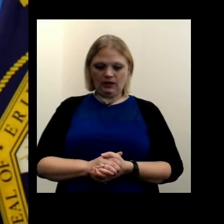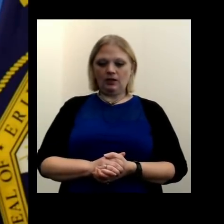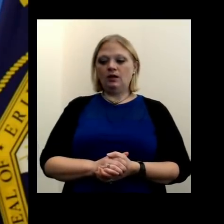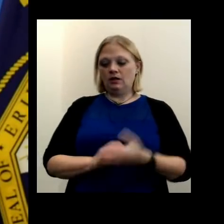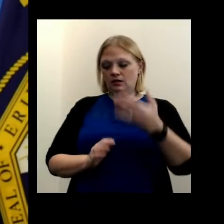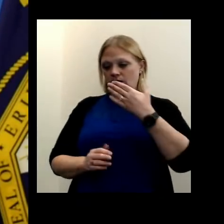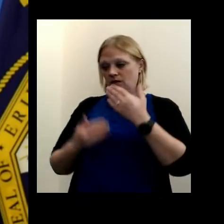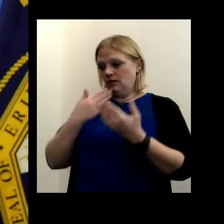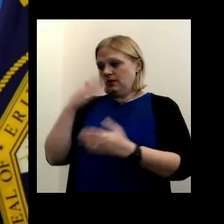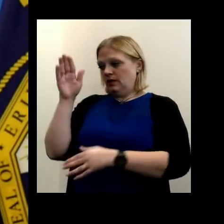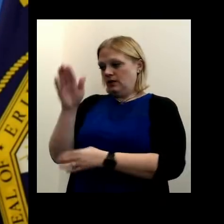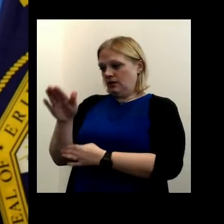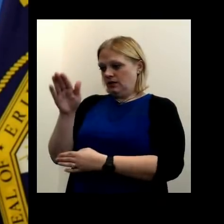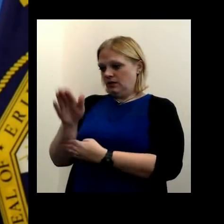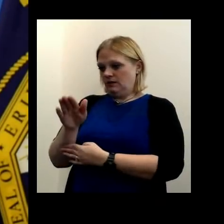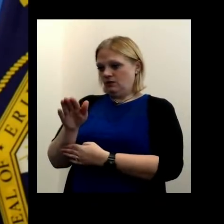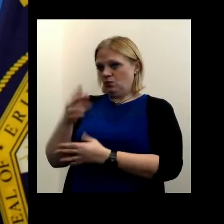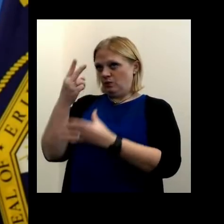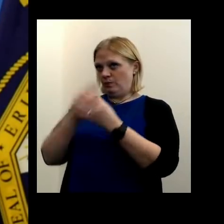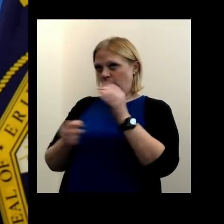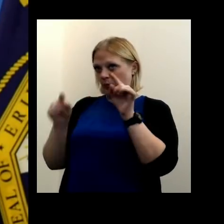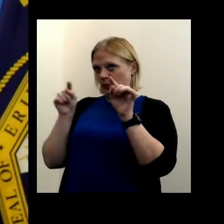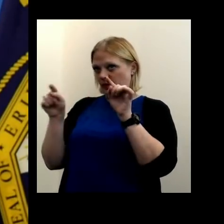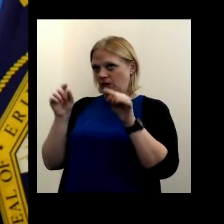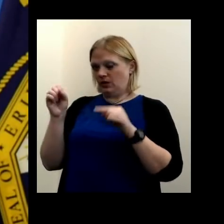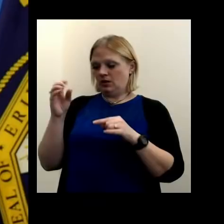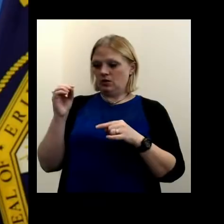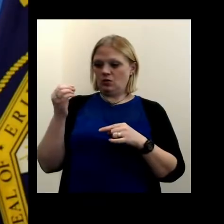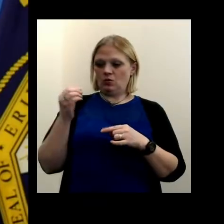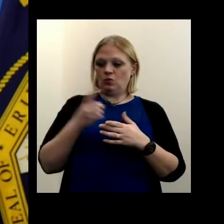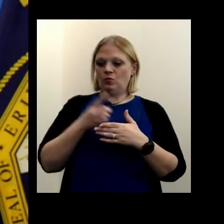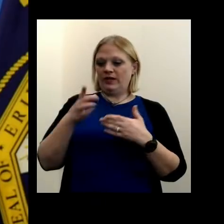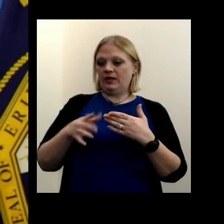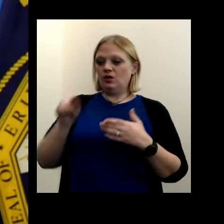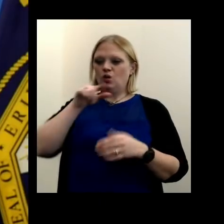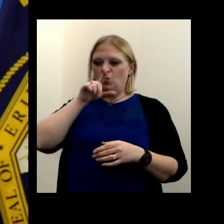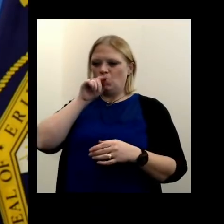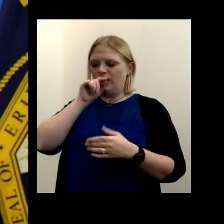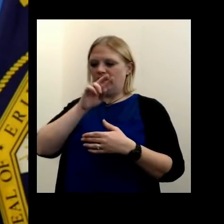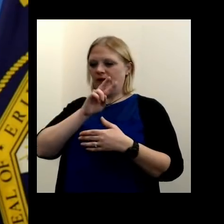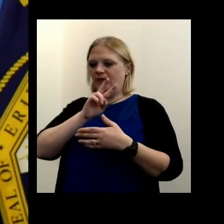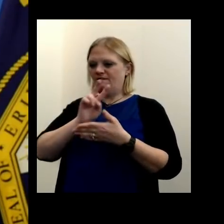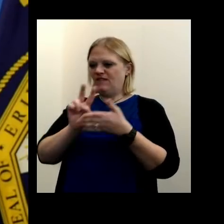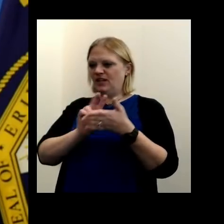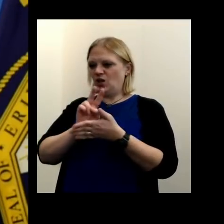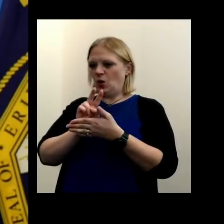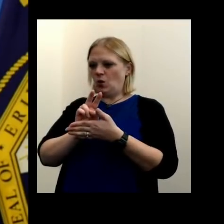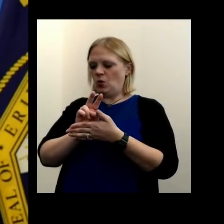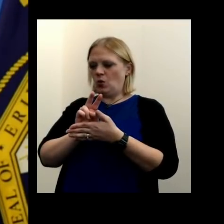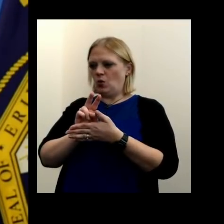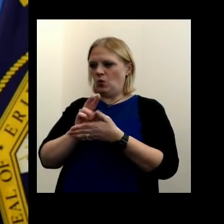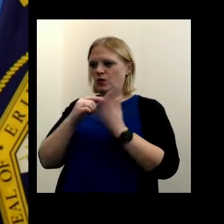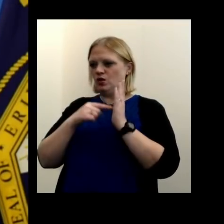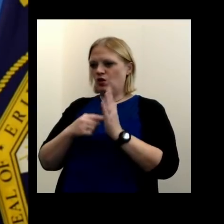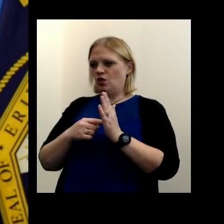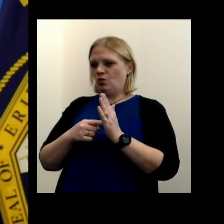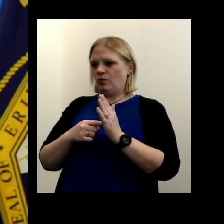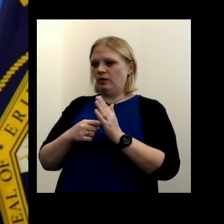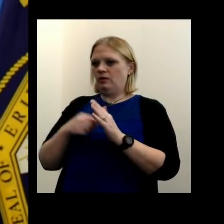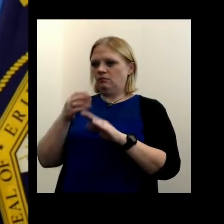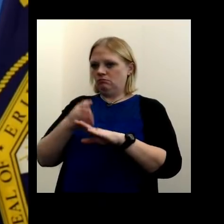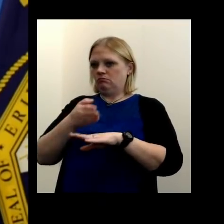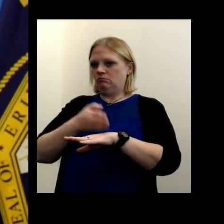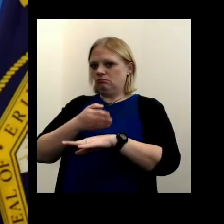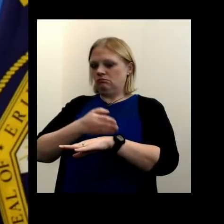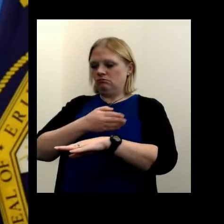Good afternoon, Mark, and good afternoon, Dr. Burstein. Over the weekend, Mark, you tweeted a video showing progress in the renovation of the former Tycor building,